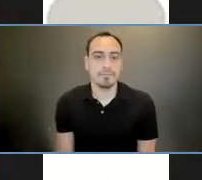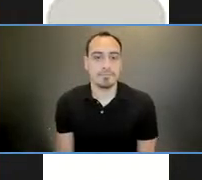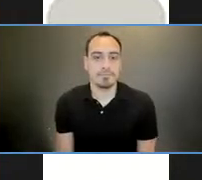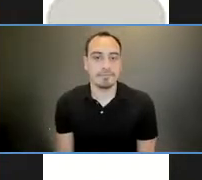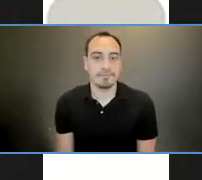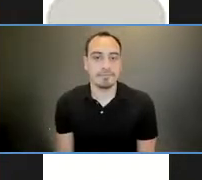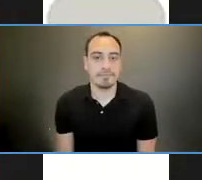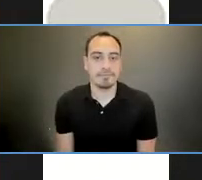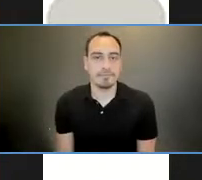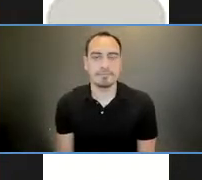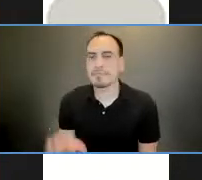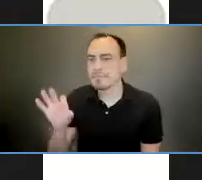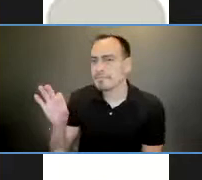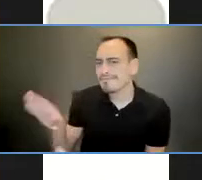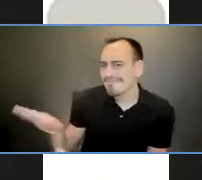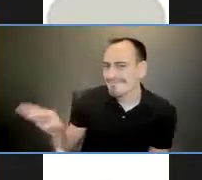Frida, we can't hear you.